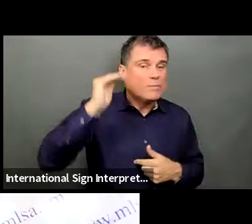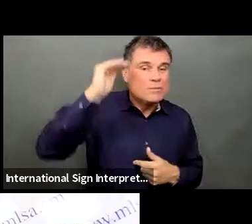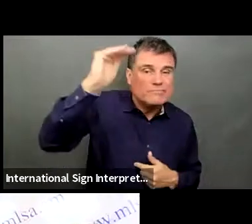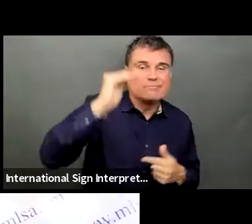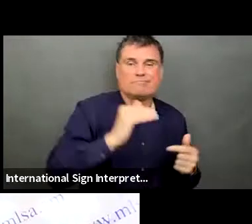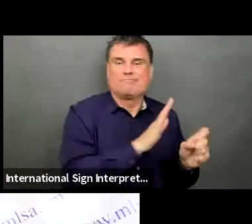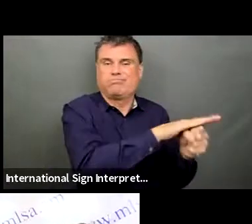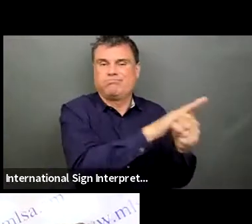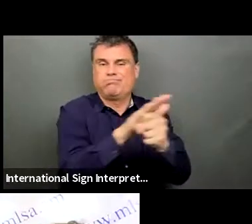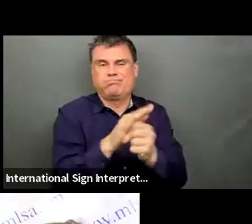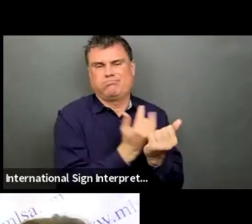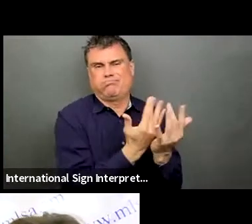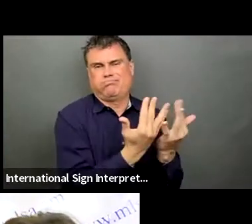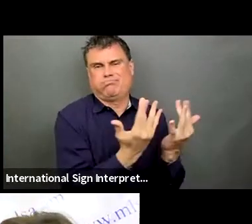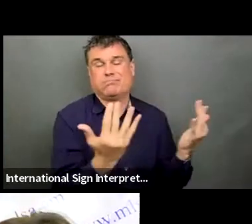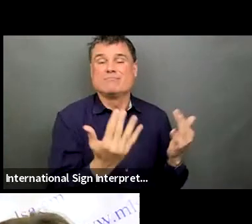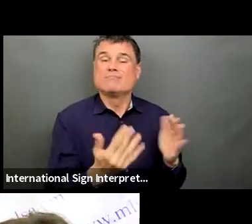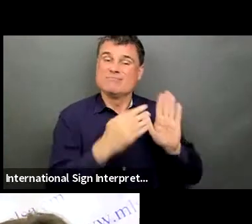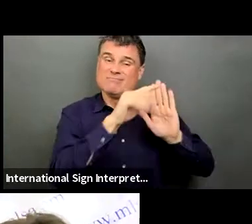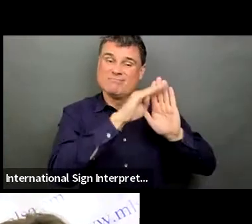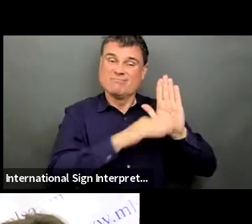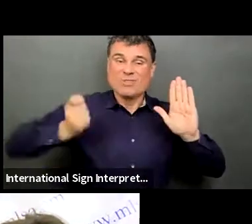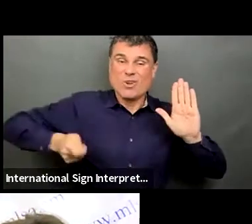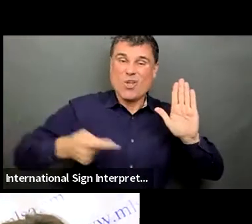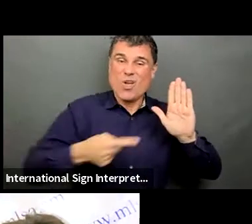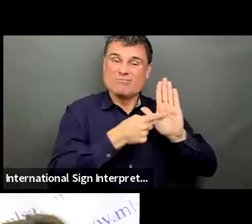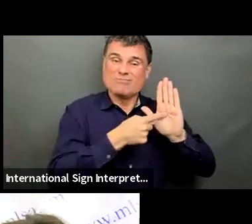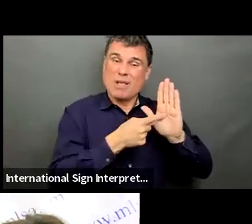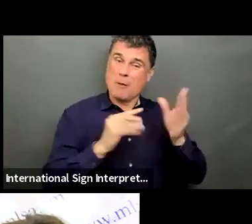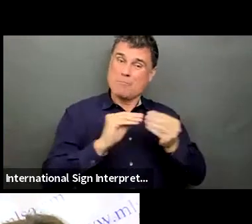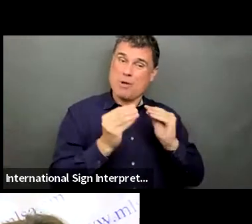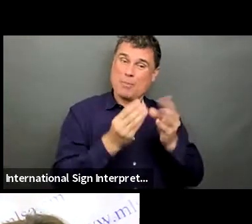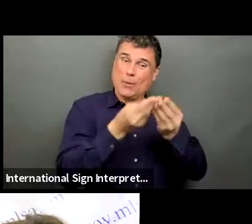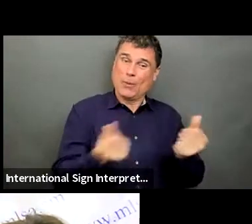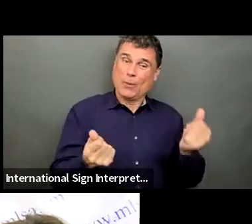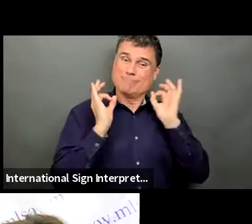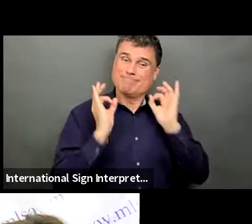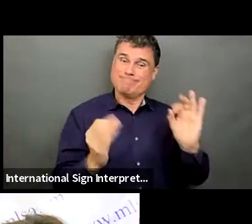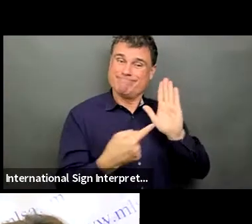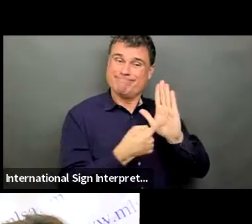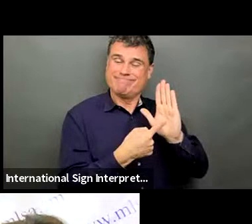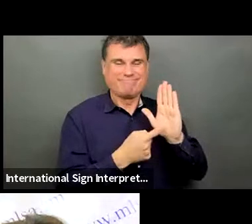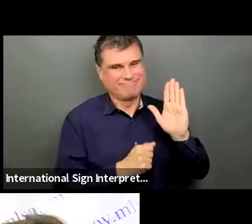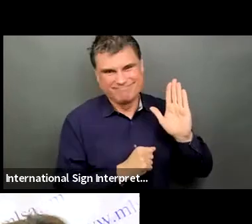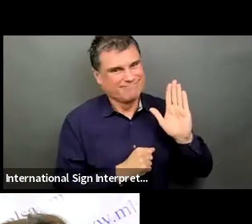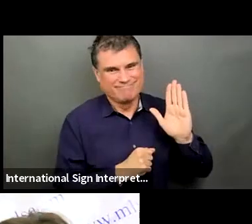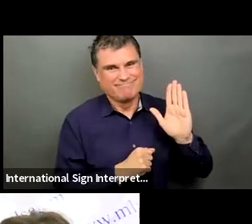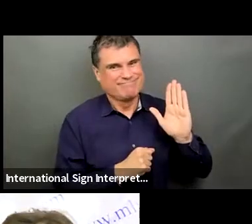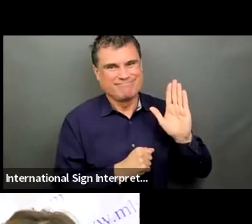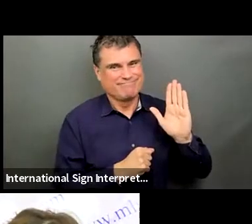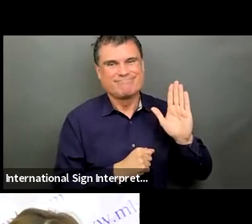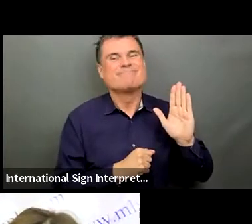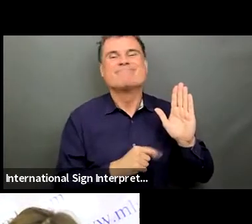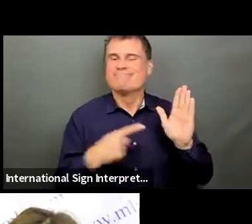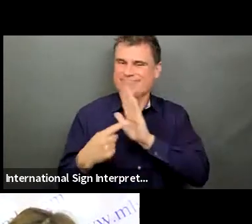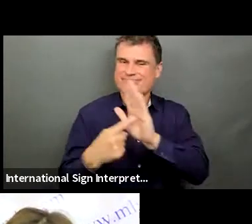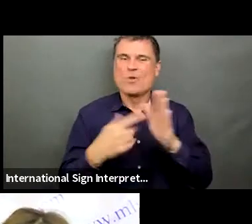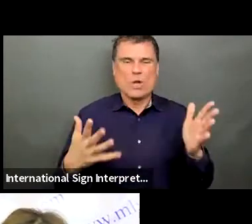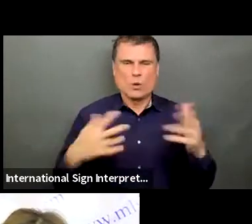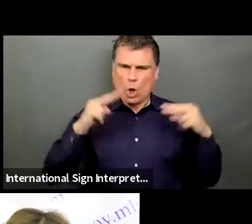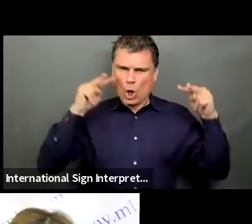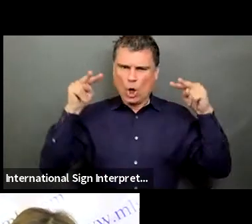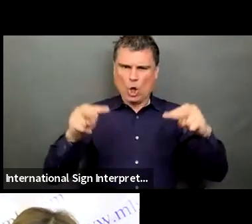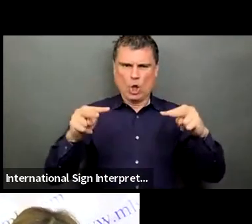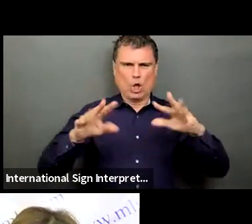this multidimensional issue and require us to holistically understand that unless there is equal value